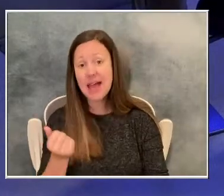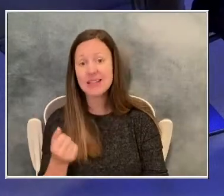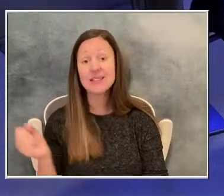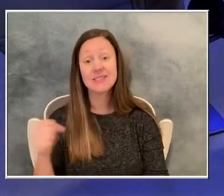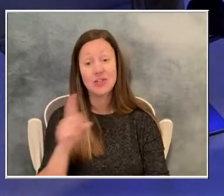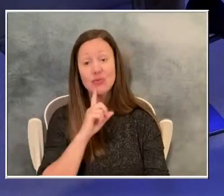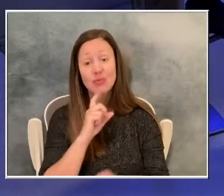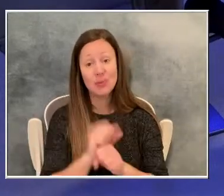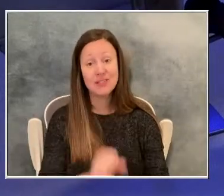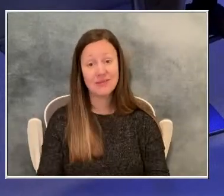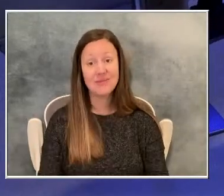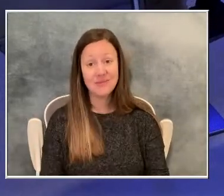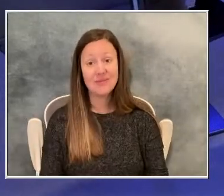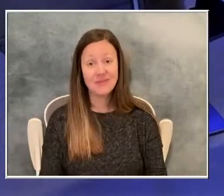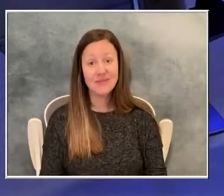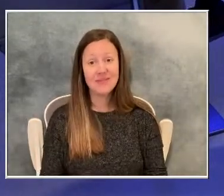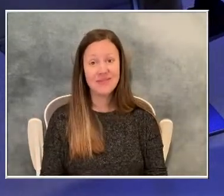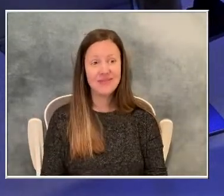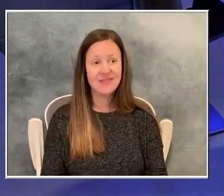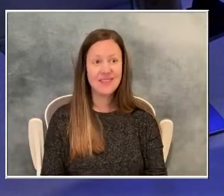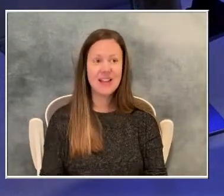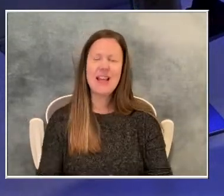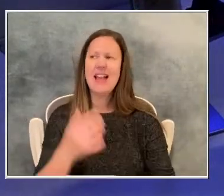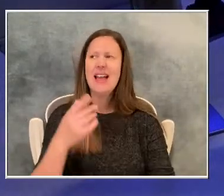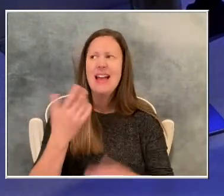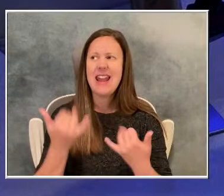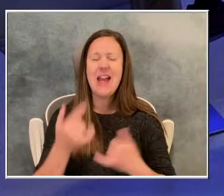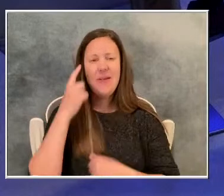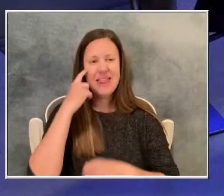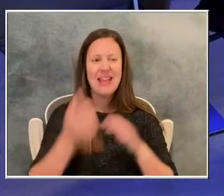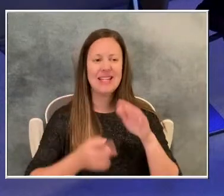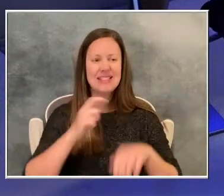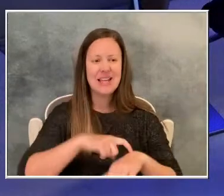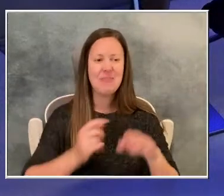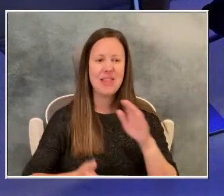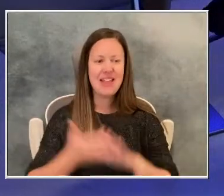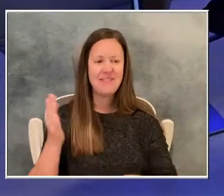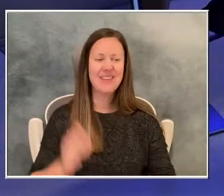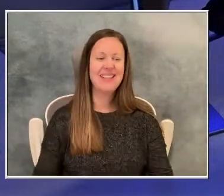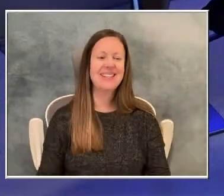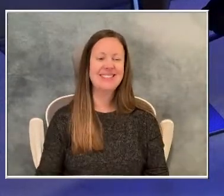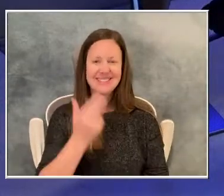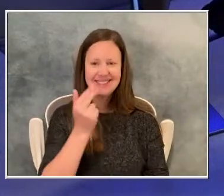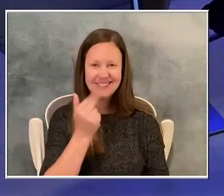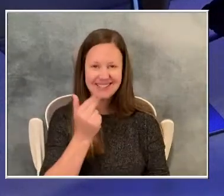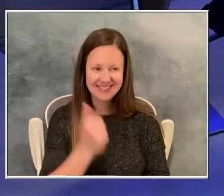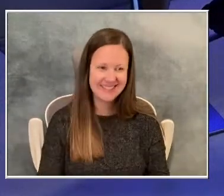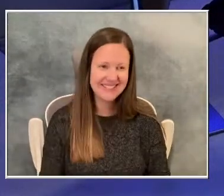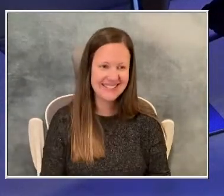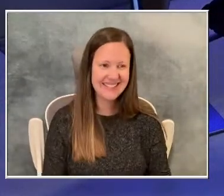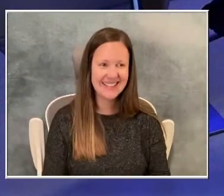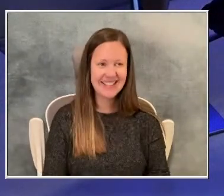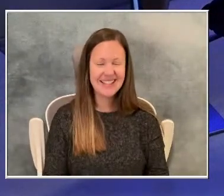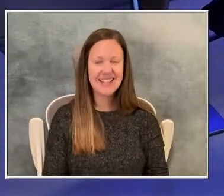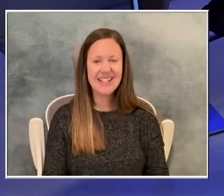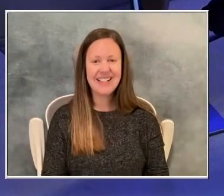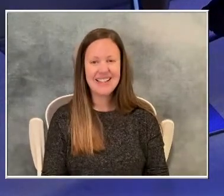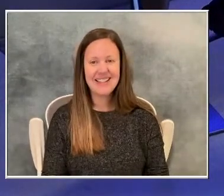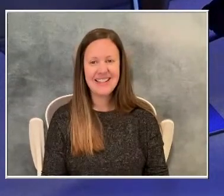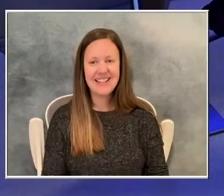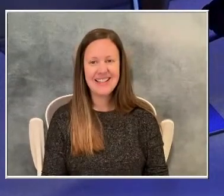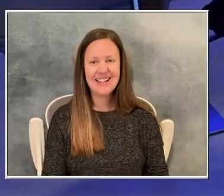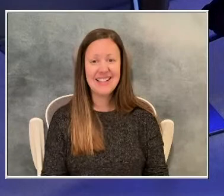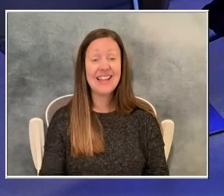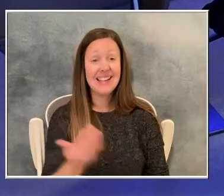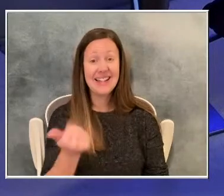Time for me to leave, I think. Now that we've totally warmed you up, just any quick takeaways